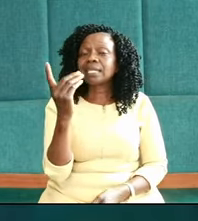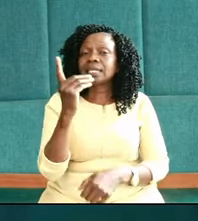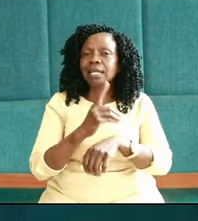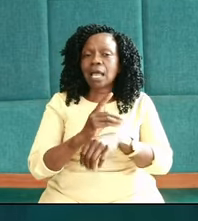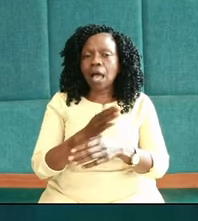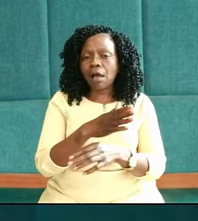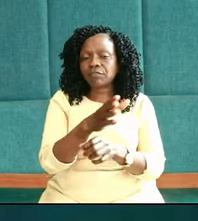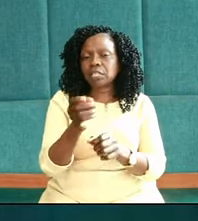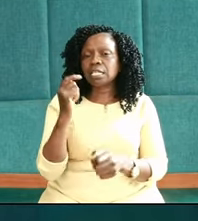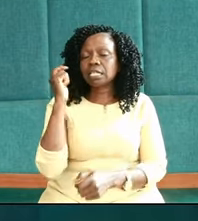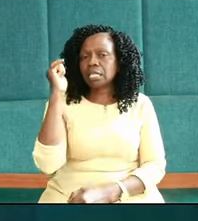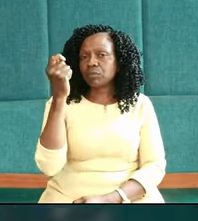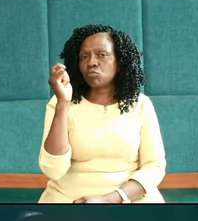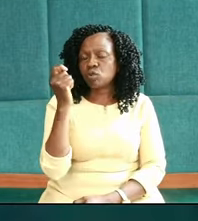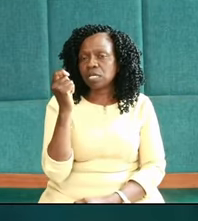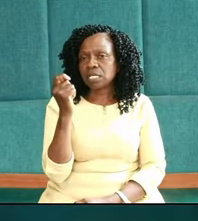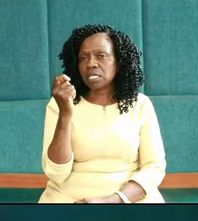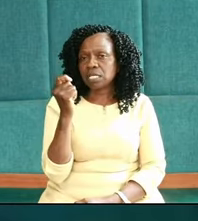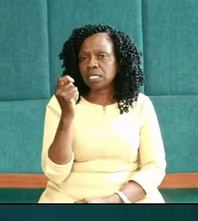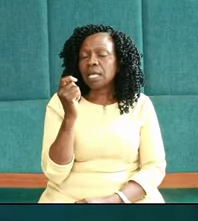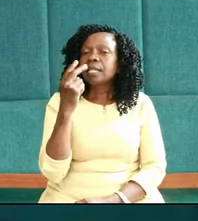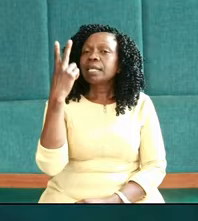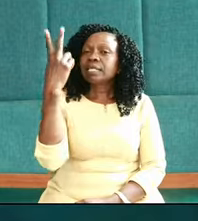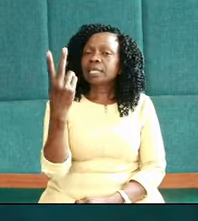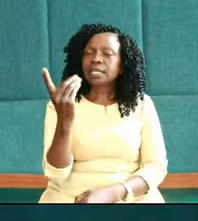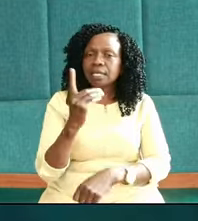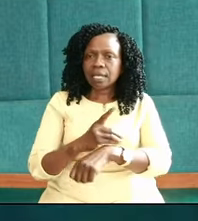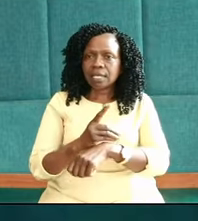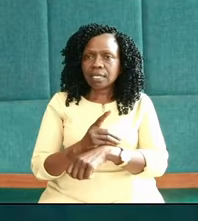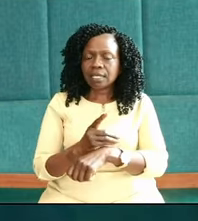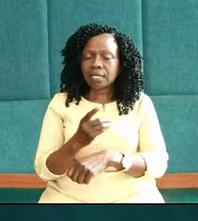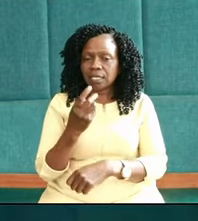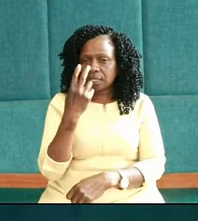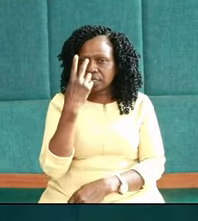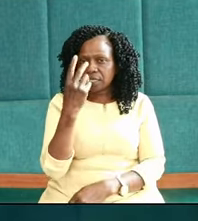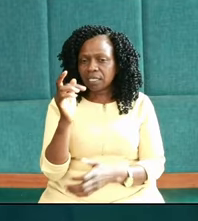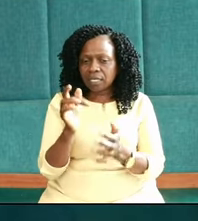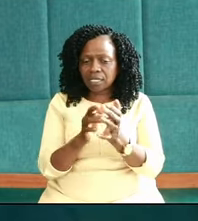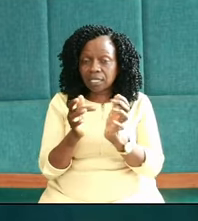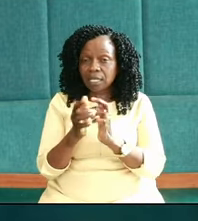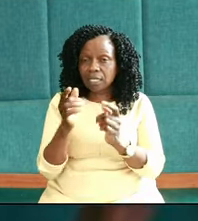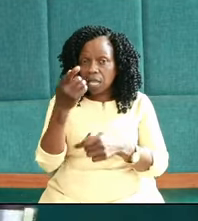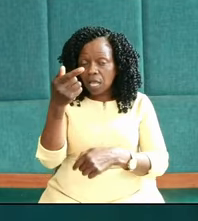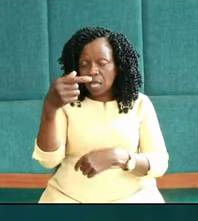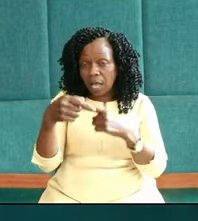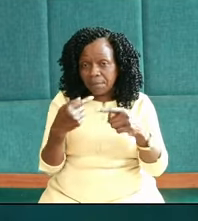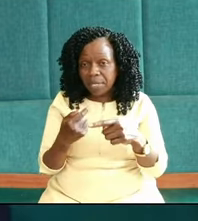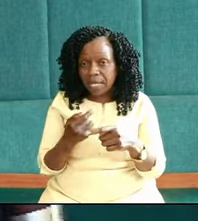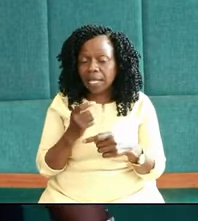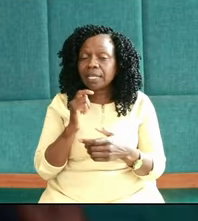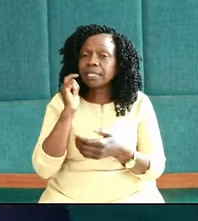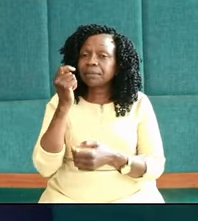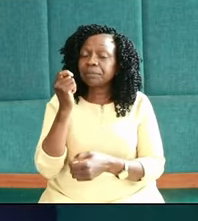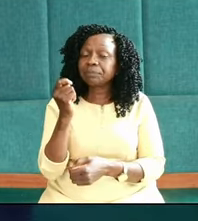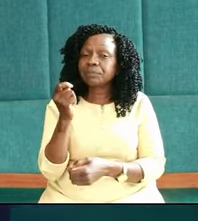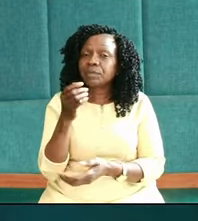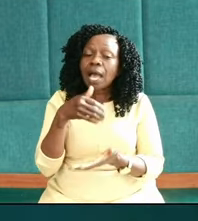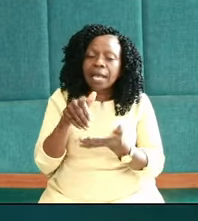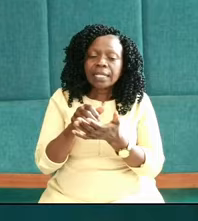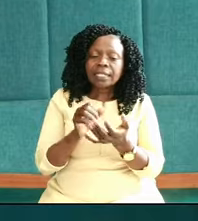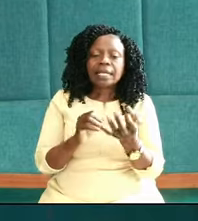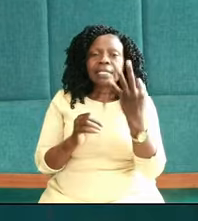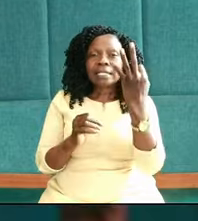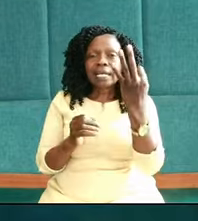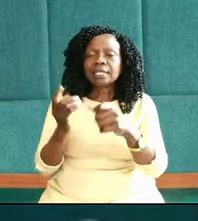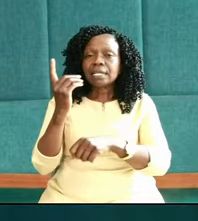the testimonies, second day, he sees Jesus coming and he testifies. Again, the third day, as